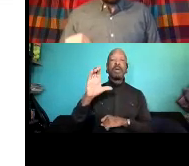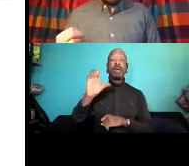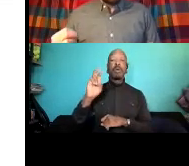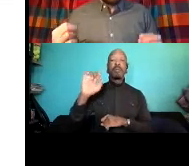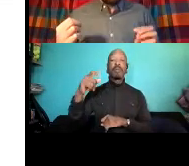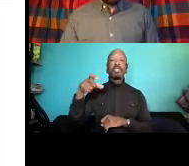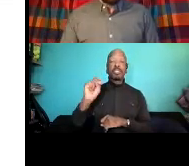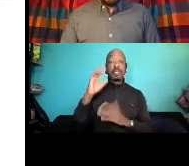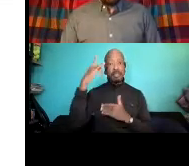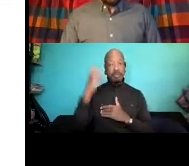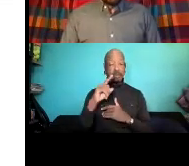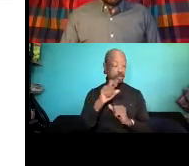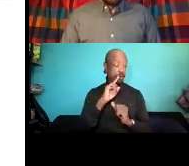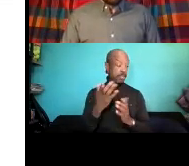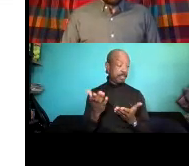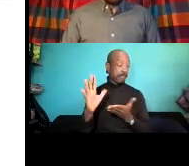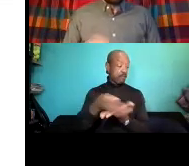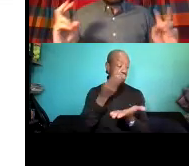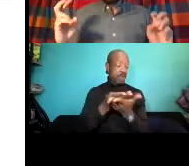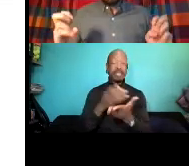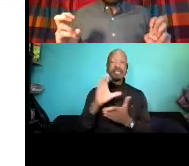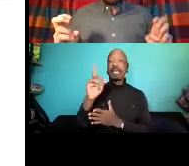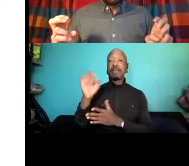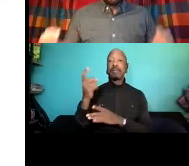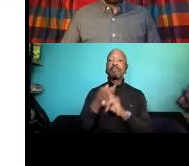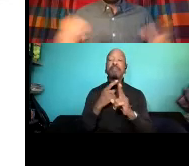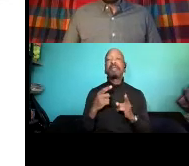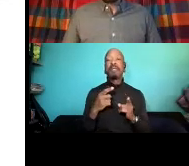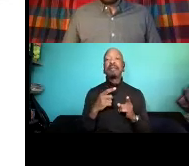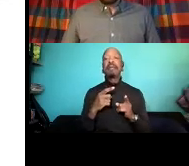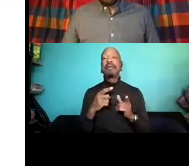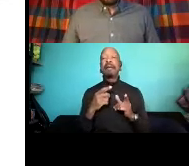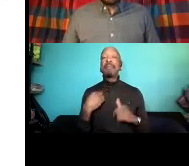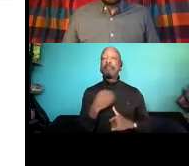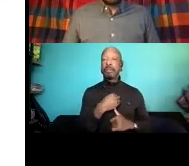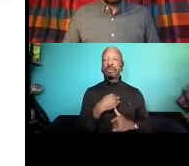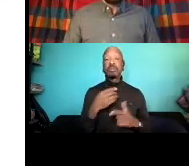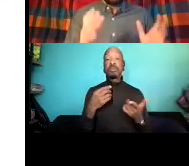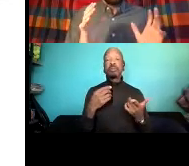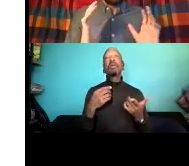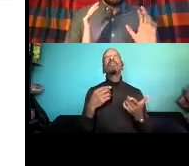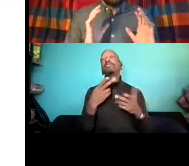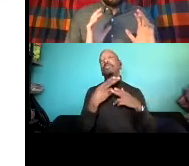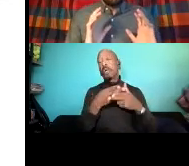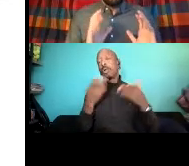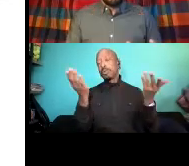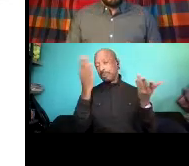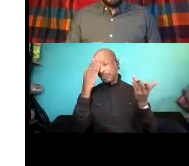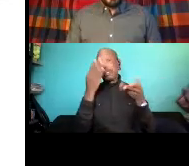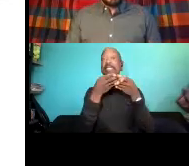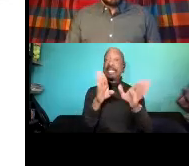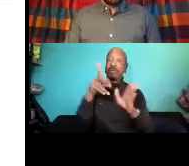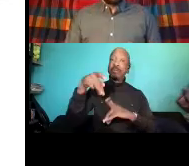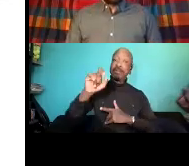you can actually raise capital from investor members, otherwise known as the general public. So you can have a worker